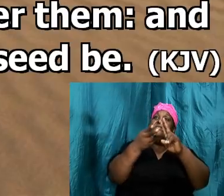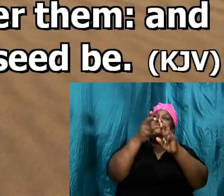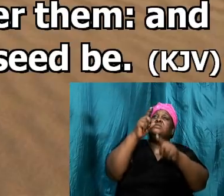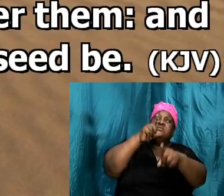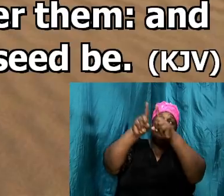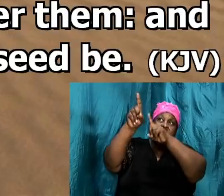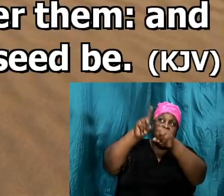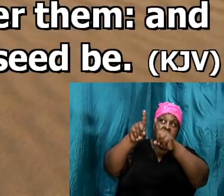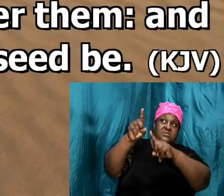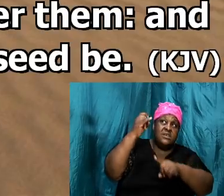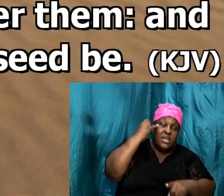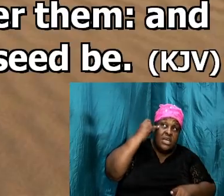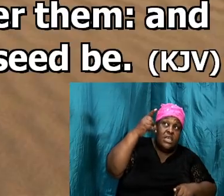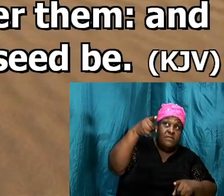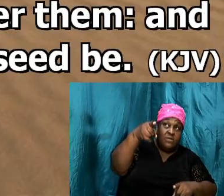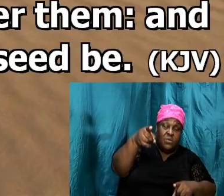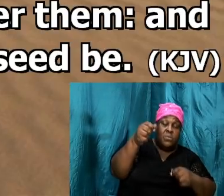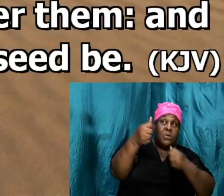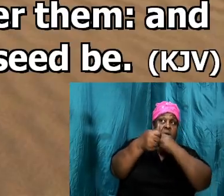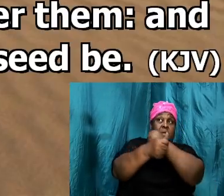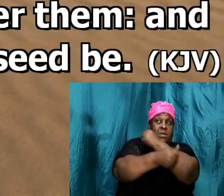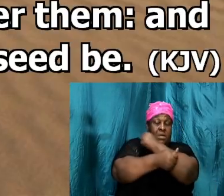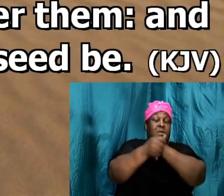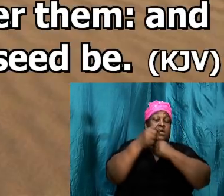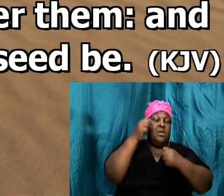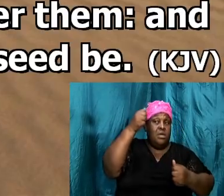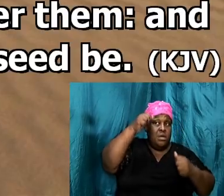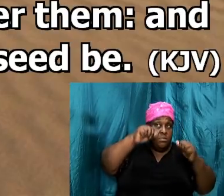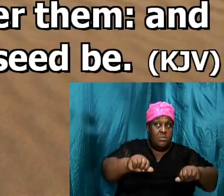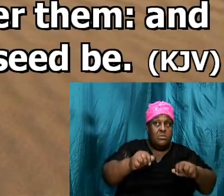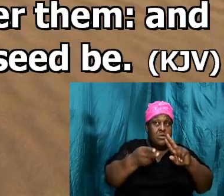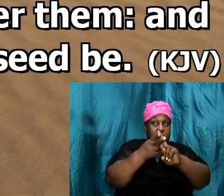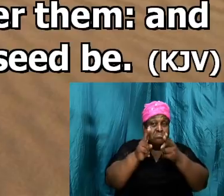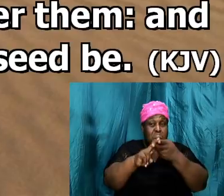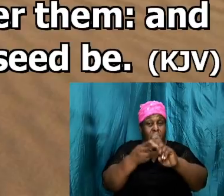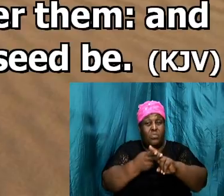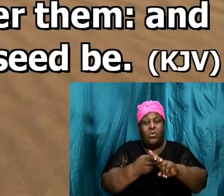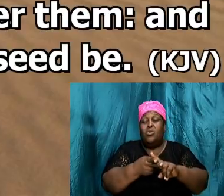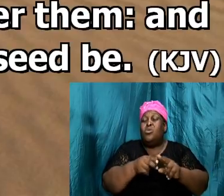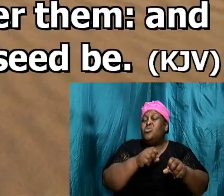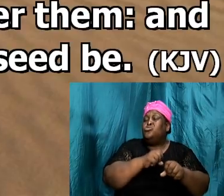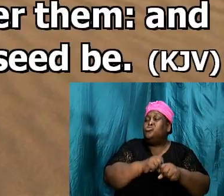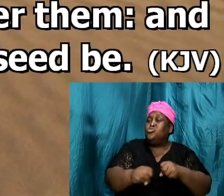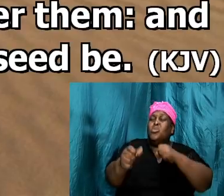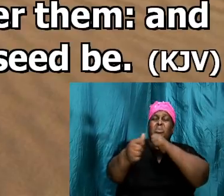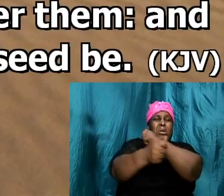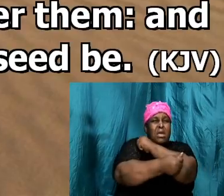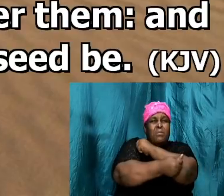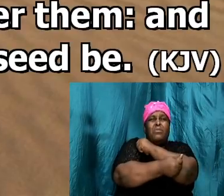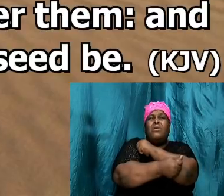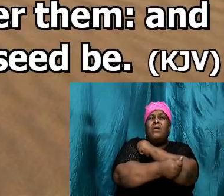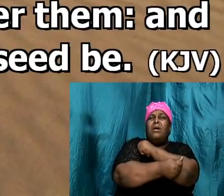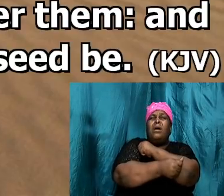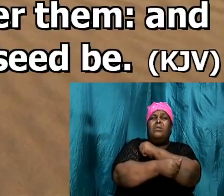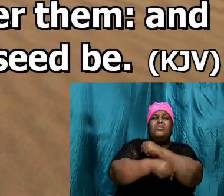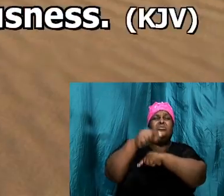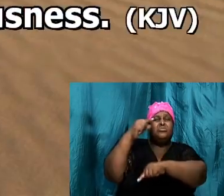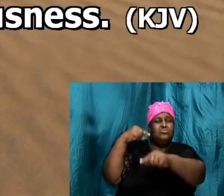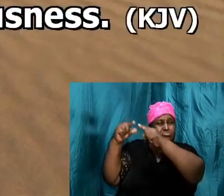thou art able to number them. And he said unto him, So shall thy seed be.